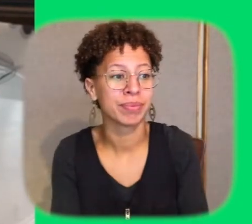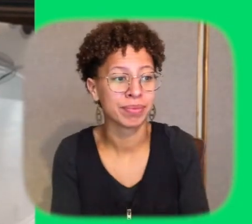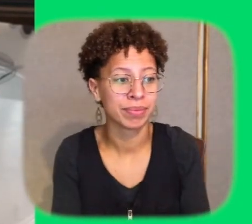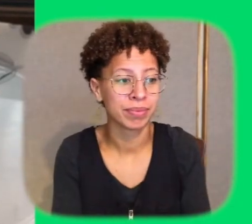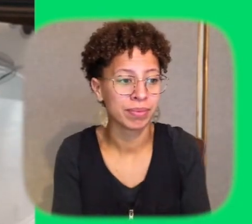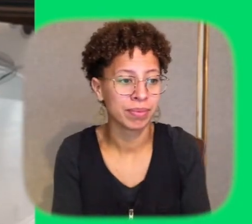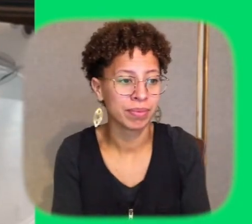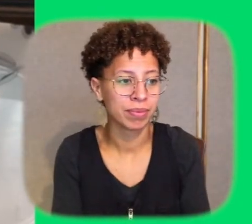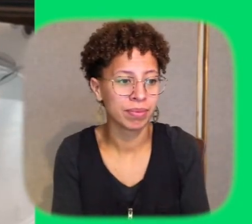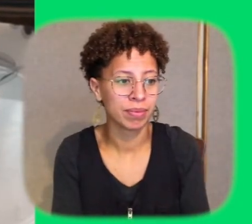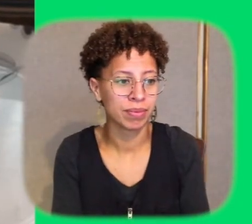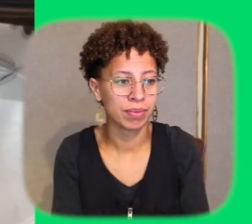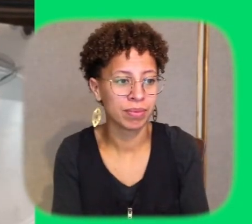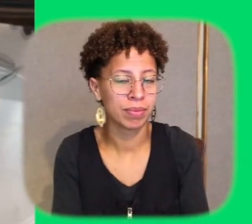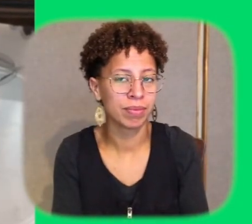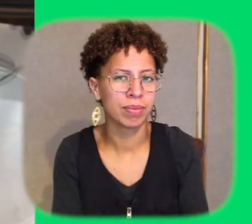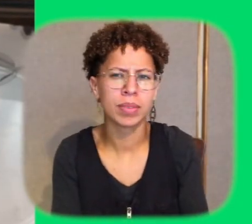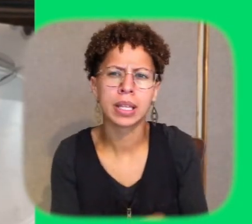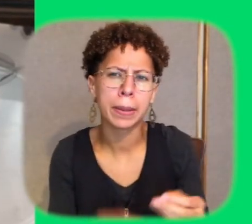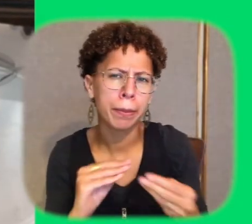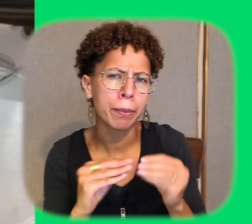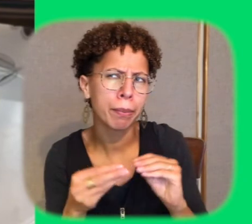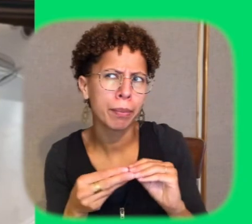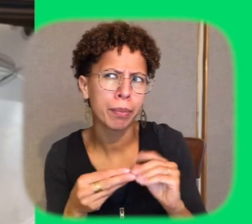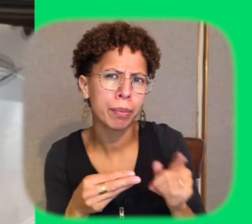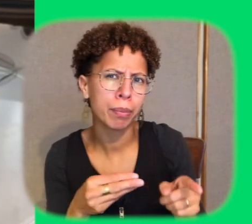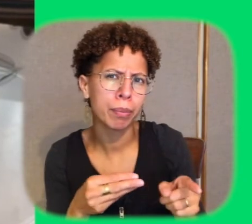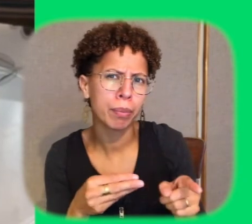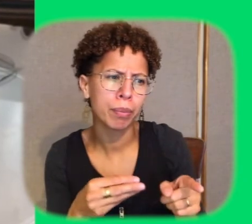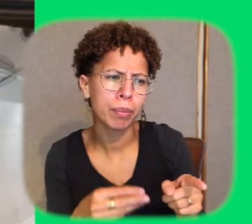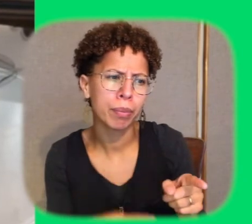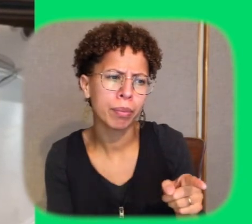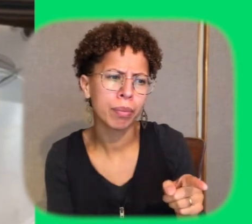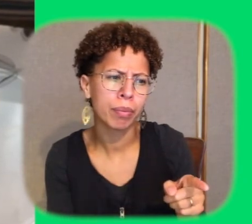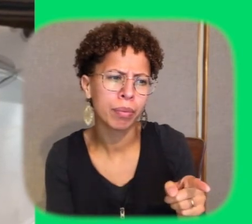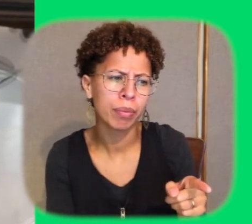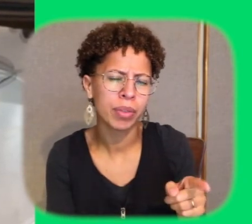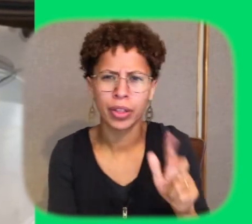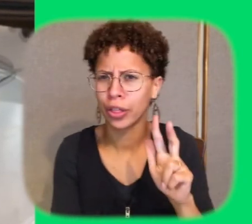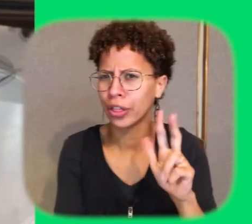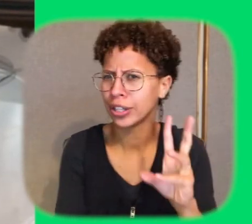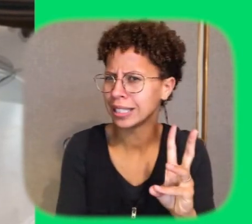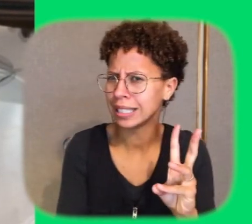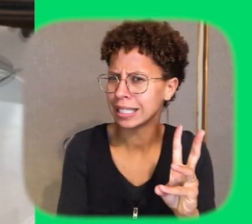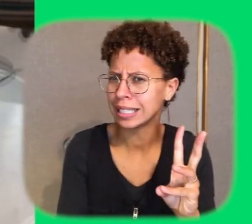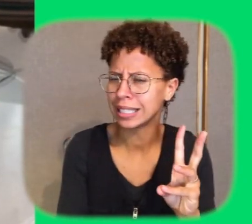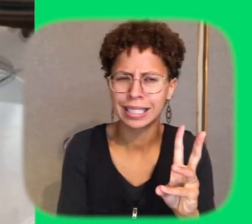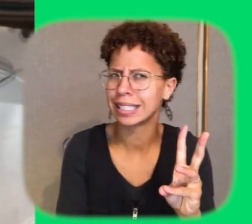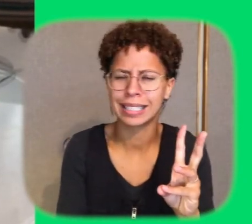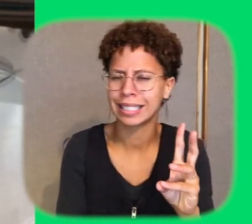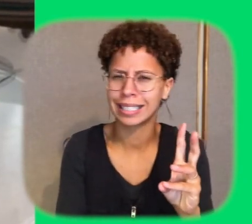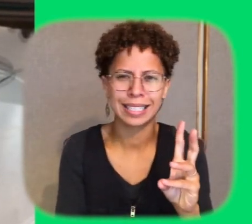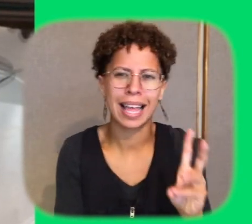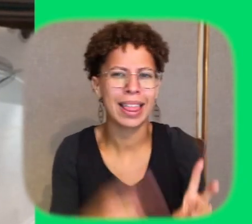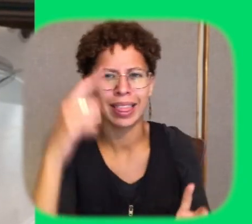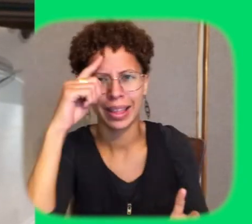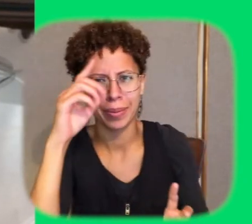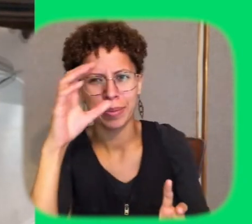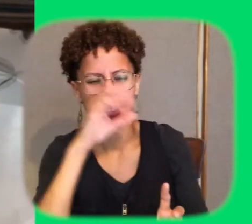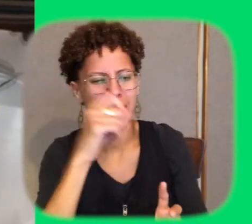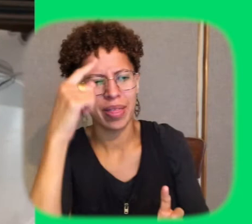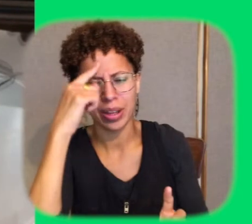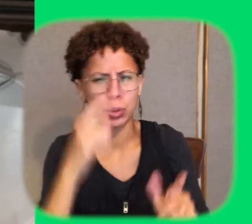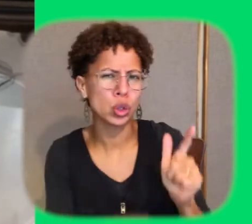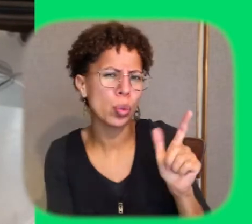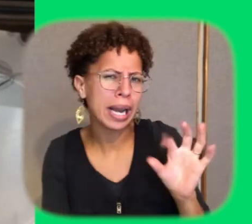What one's that? That was 36, I think. I think we've lost count. I think that was either 29 or 30. Let's count it